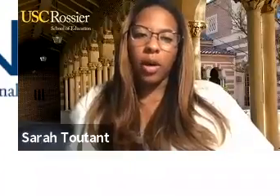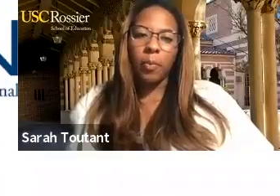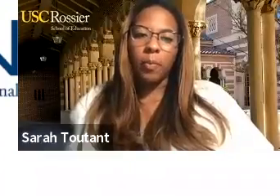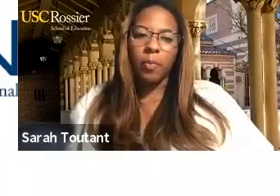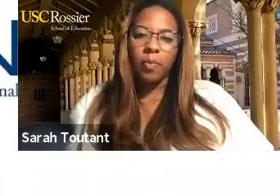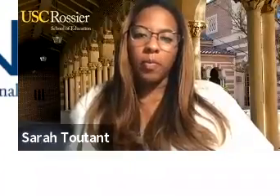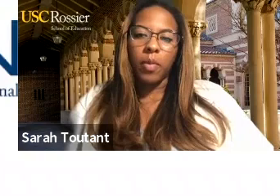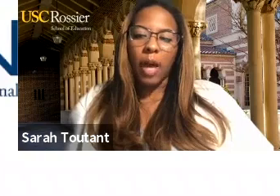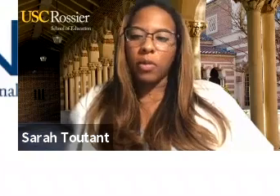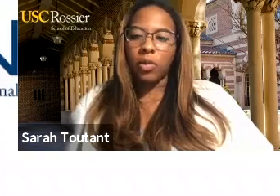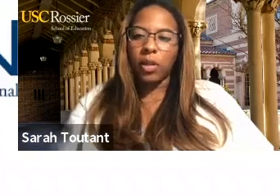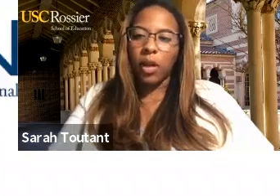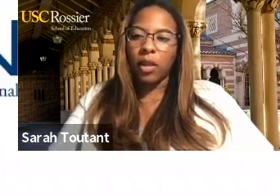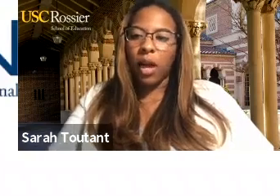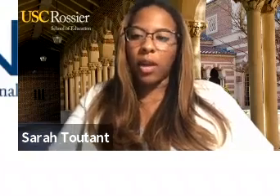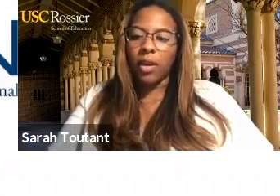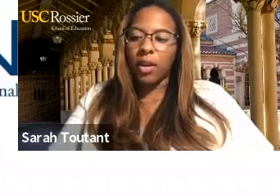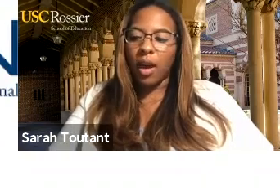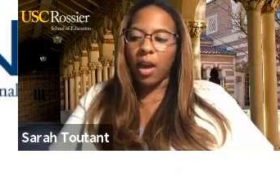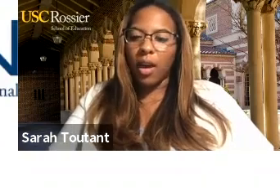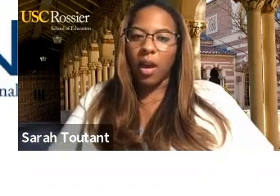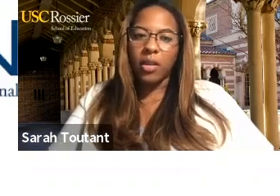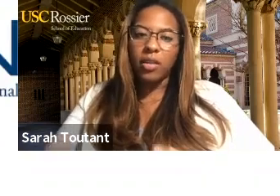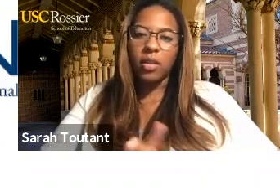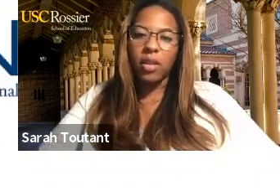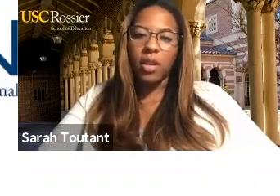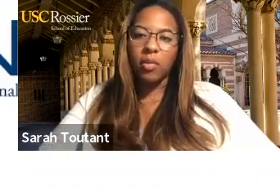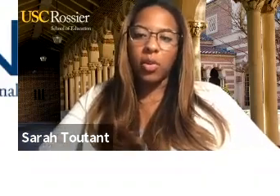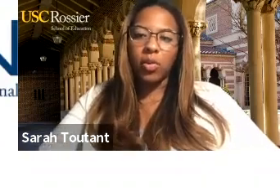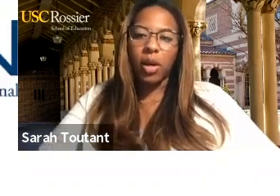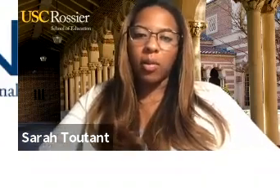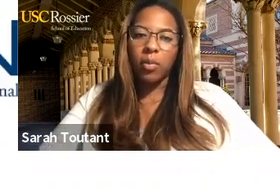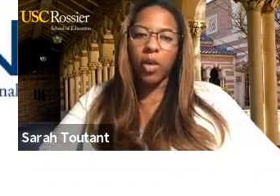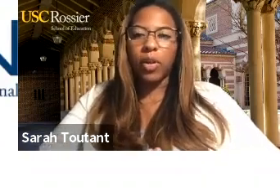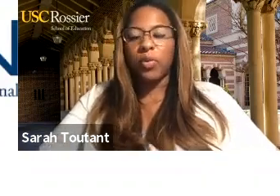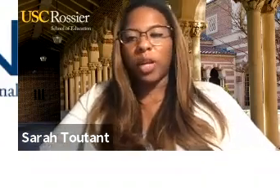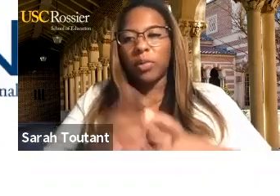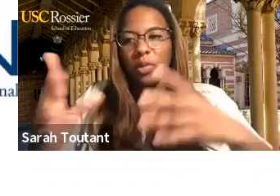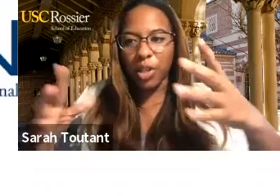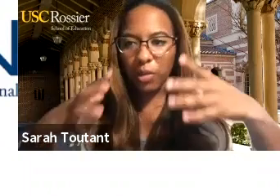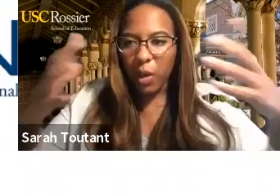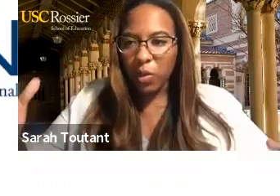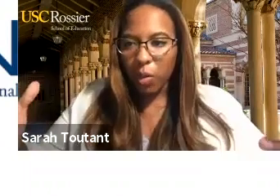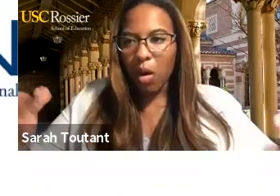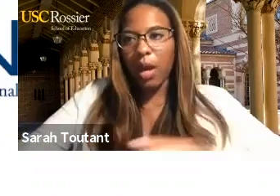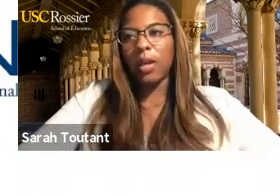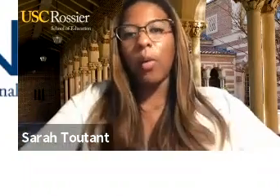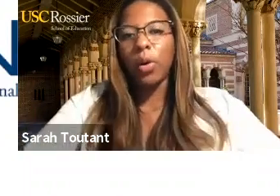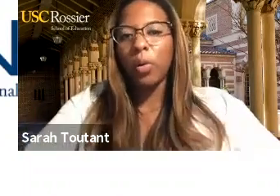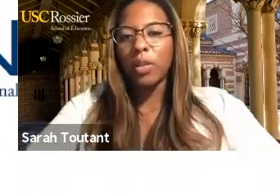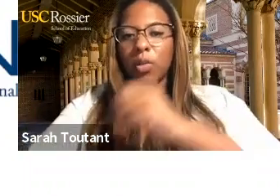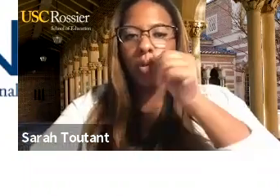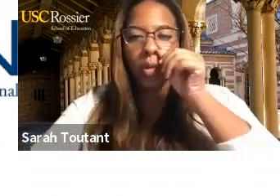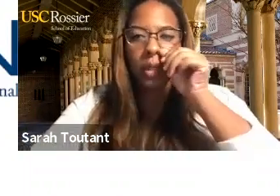Care is so important. Absolutely. I honestly am so grateful that we've been able to share this space with you all. And now